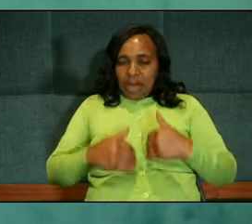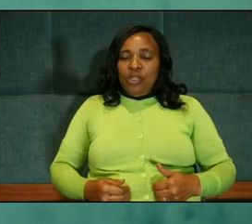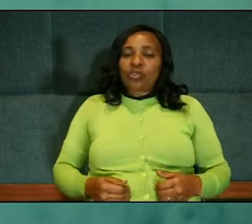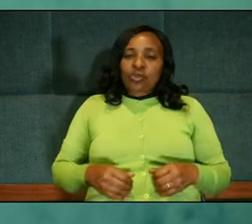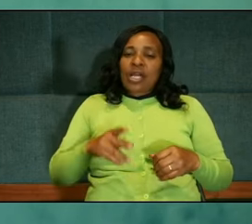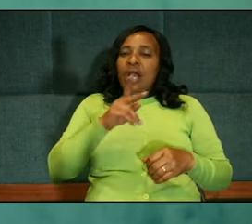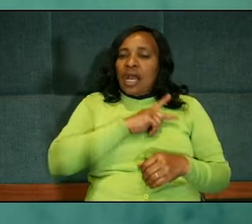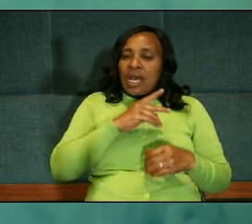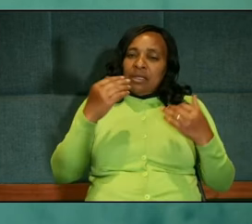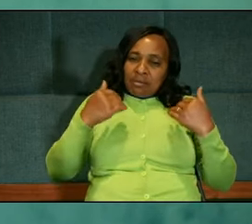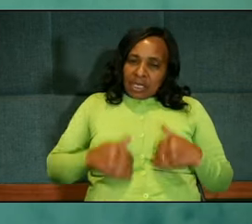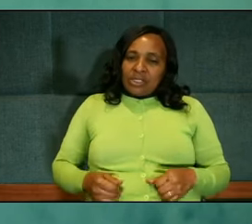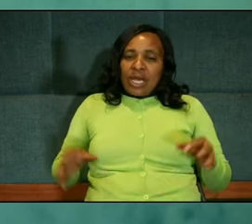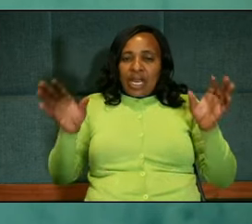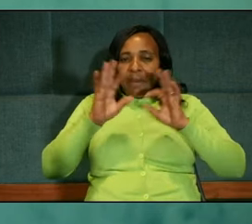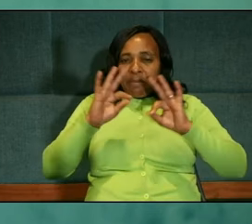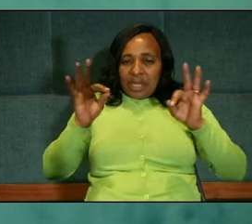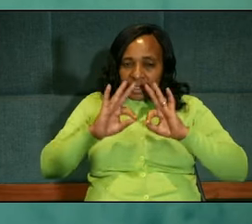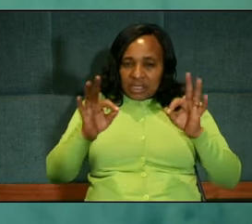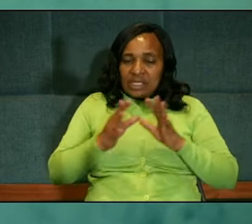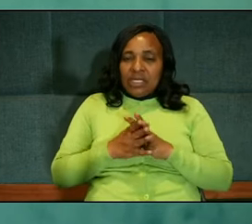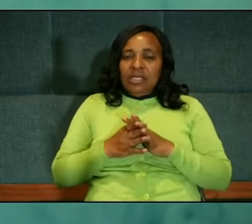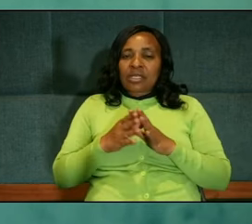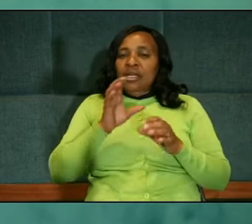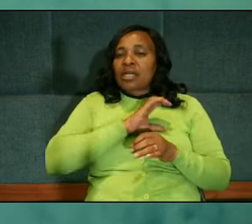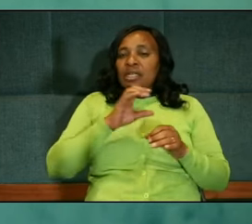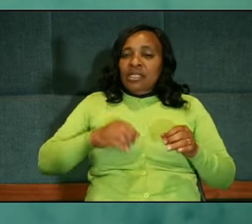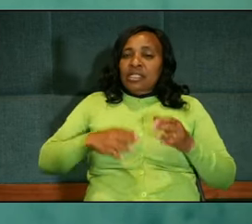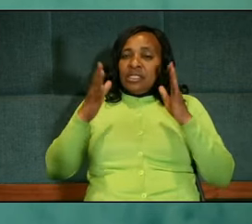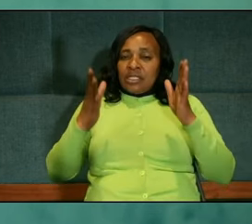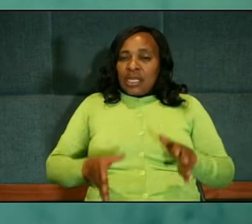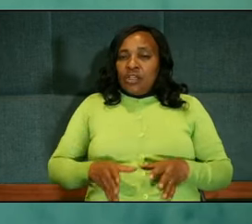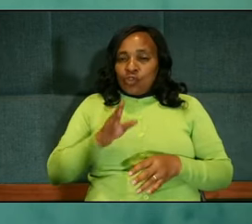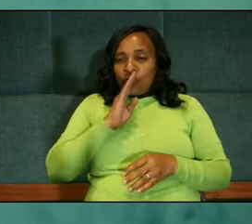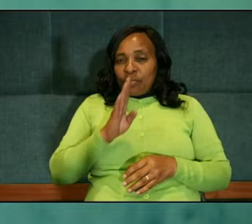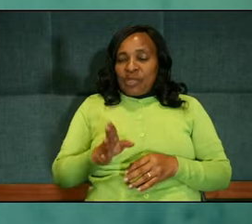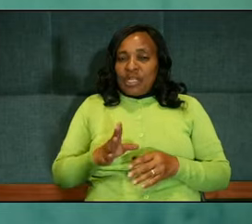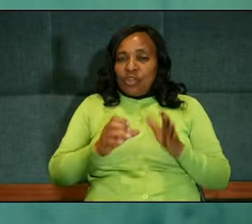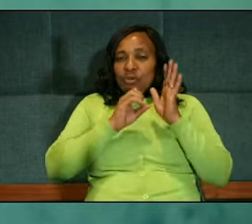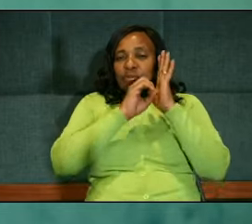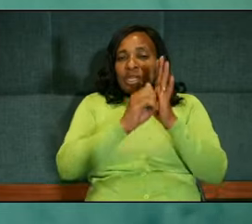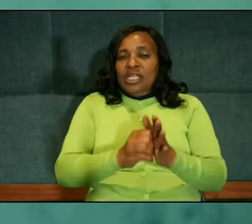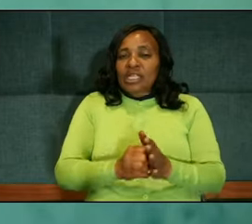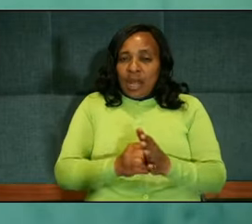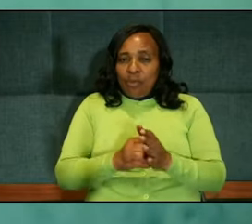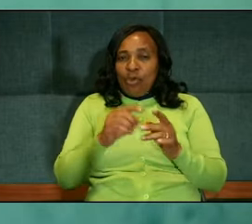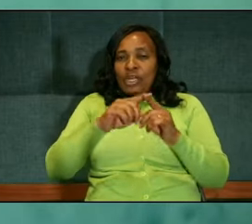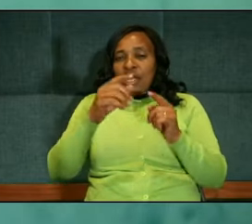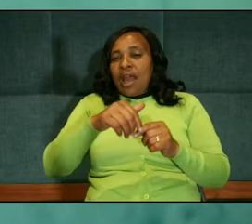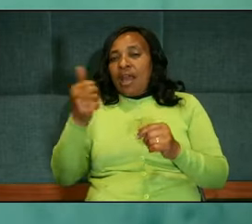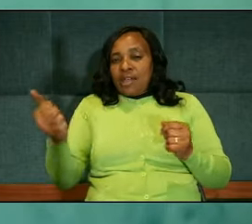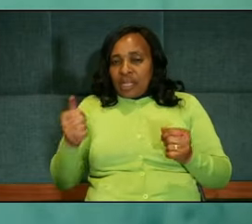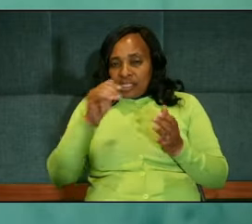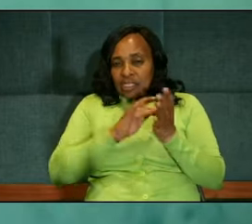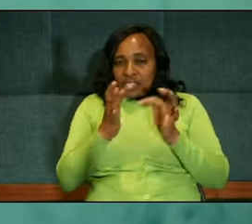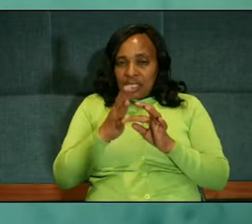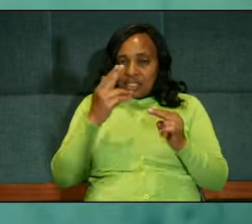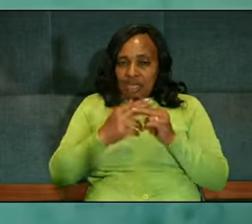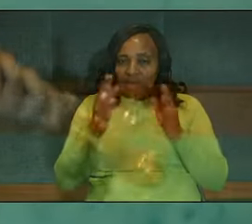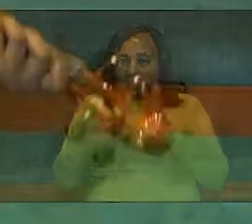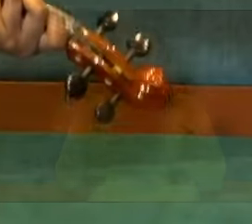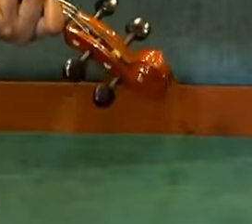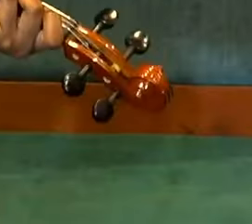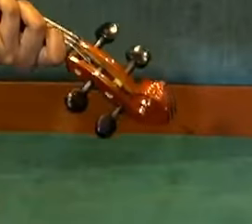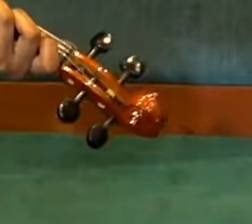a kind person, an amazing Christian should be, maybe an example to those around us. In Jesus' name we pray, amen. Amen.